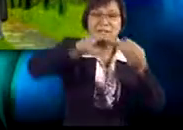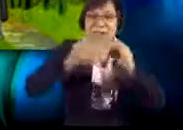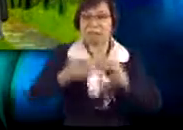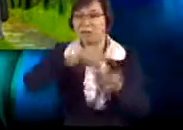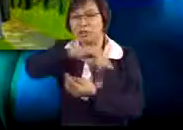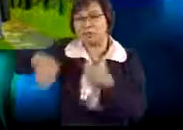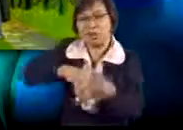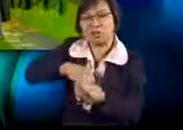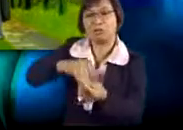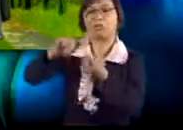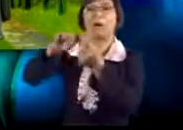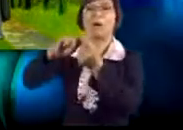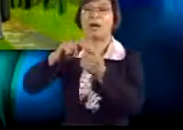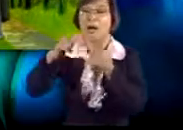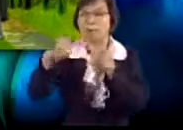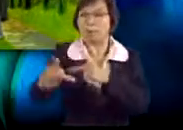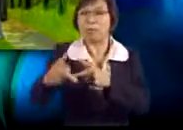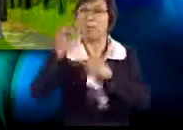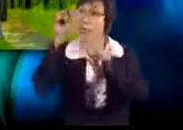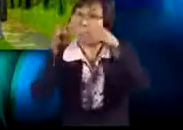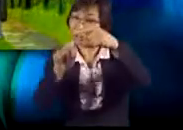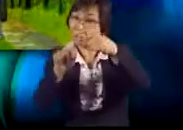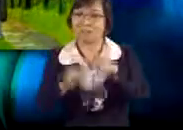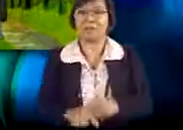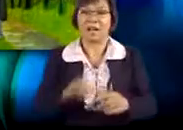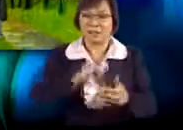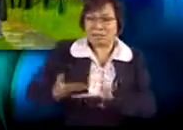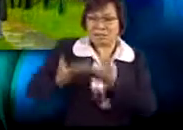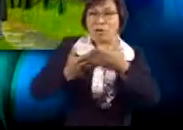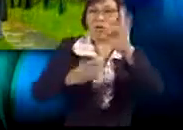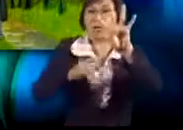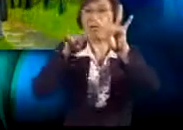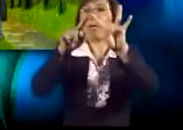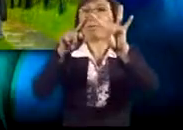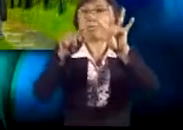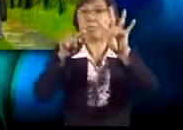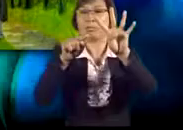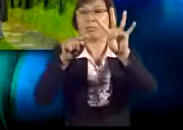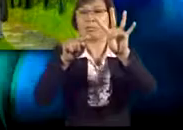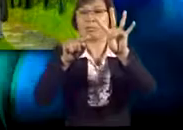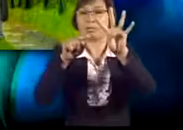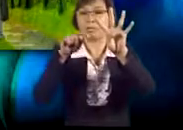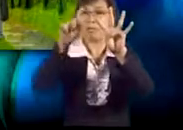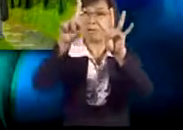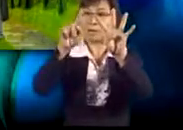an improper fraction. I suggest 4 and 1/6.